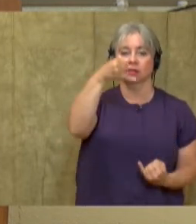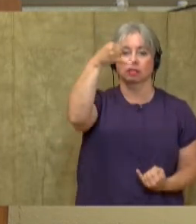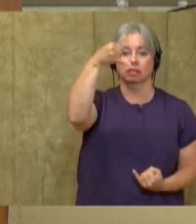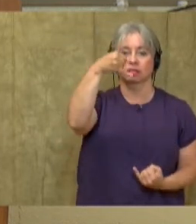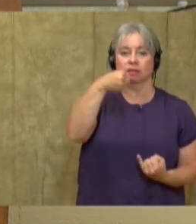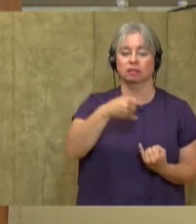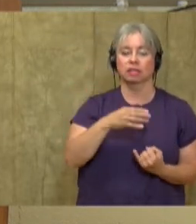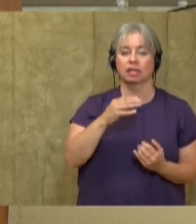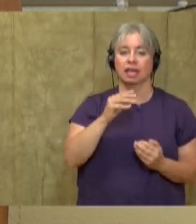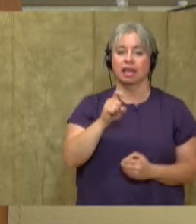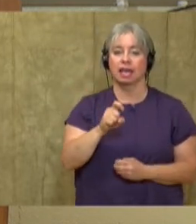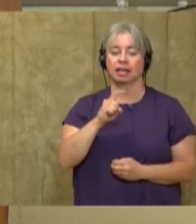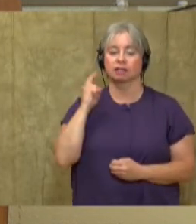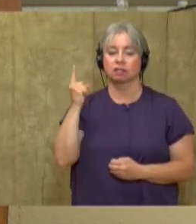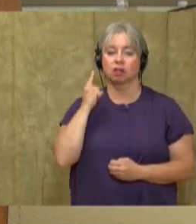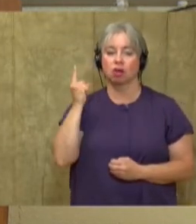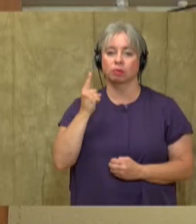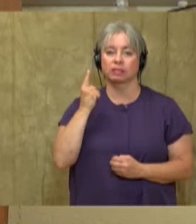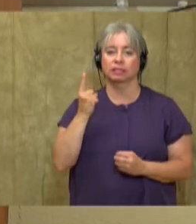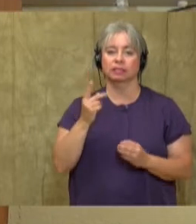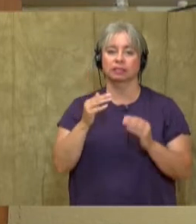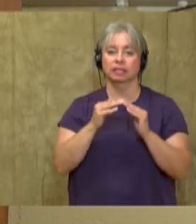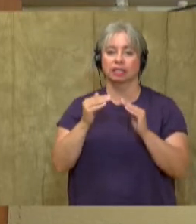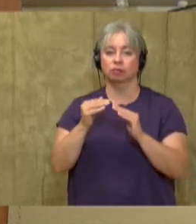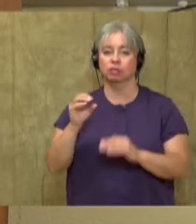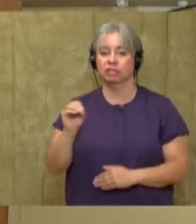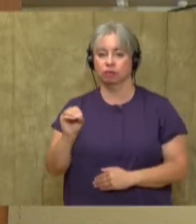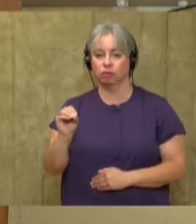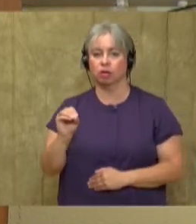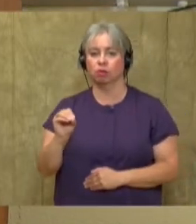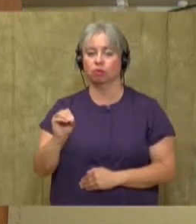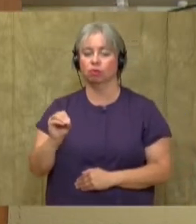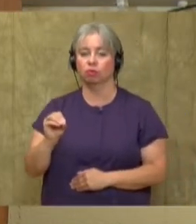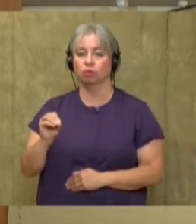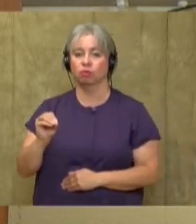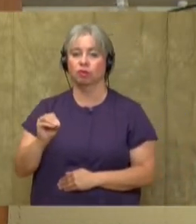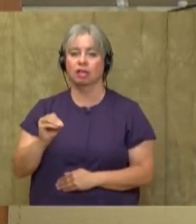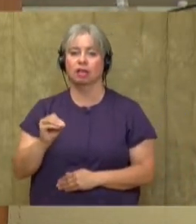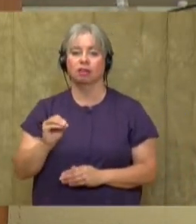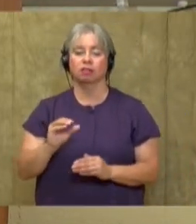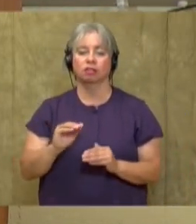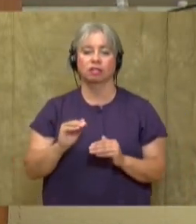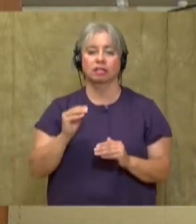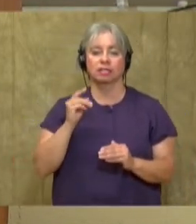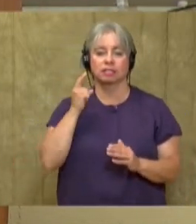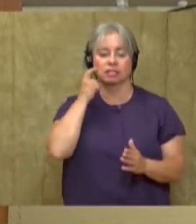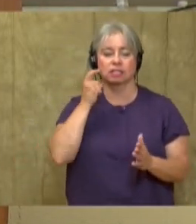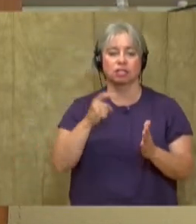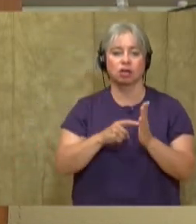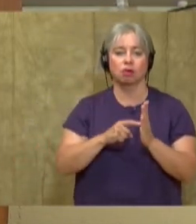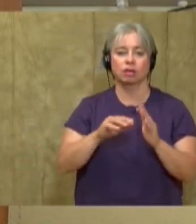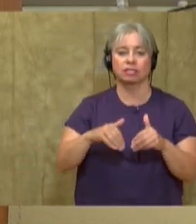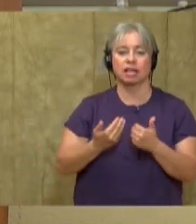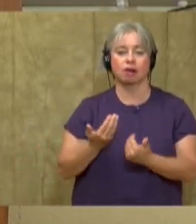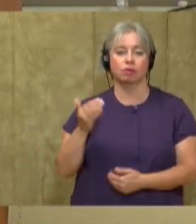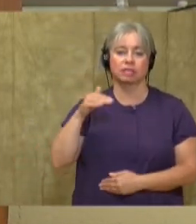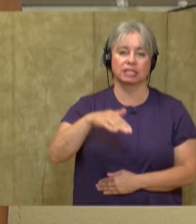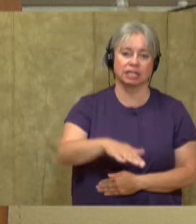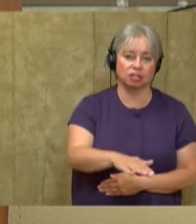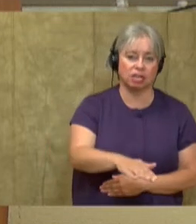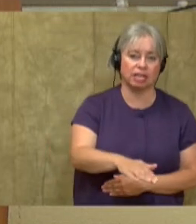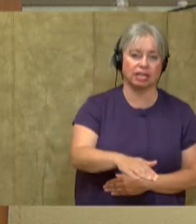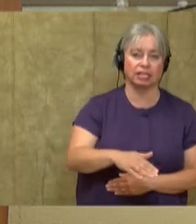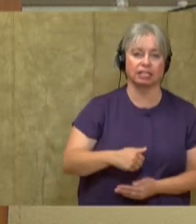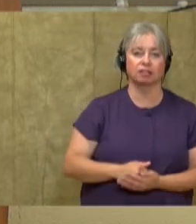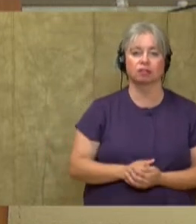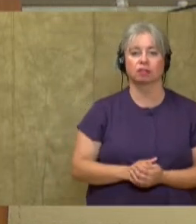is going to equal 0. Okay? Let's see how our line is declining though. Let's see our slope. So our change in